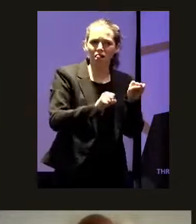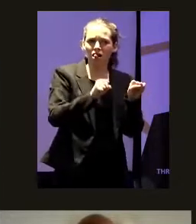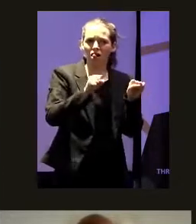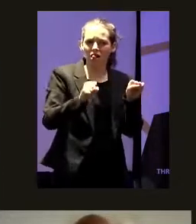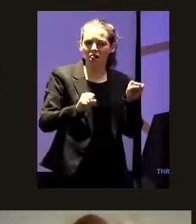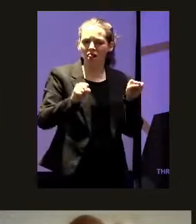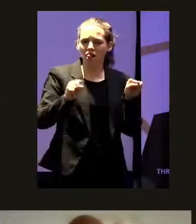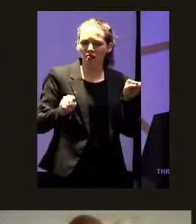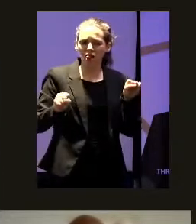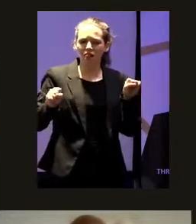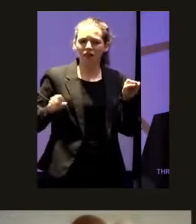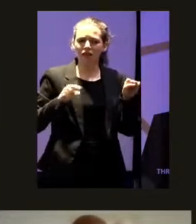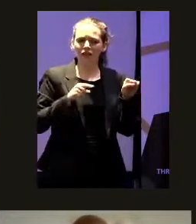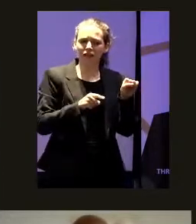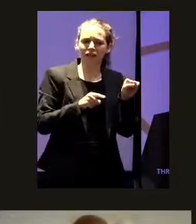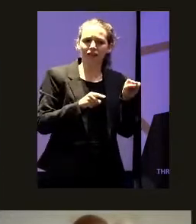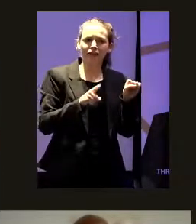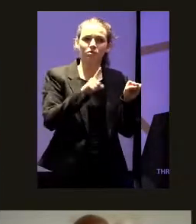the issue of